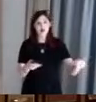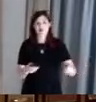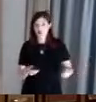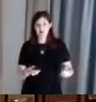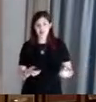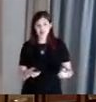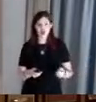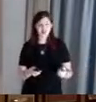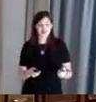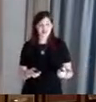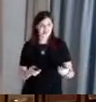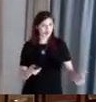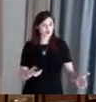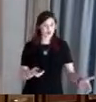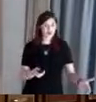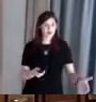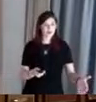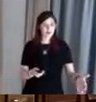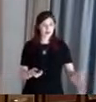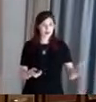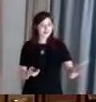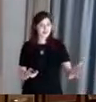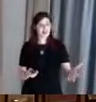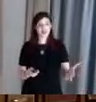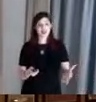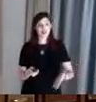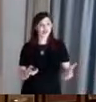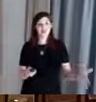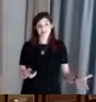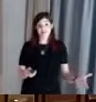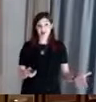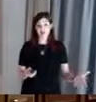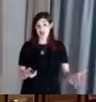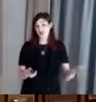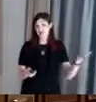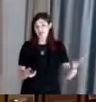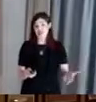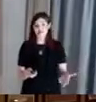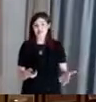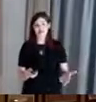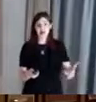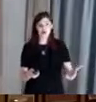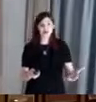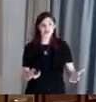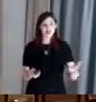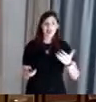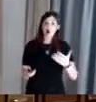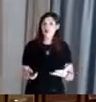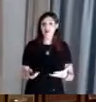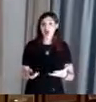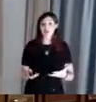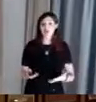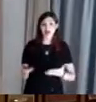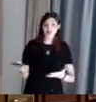the journalistic content that they want to read. So isn't that something? It's a new business model that was actually invented by criminals, now